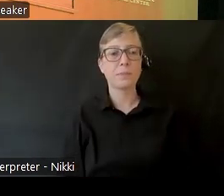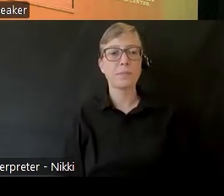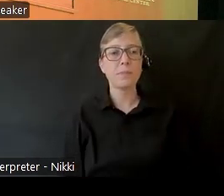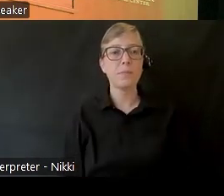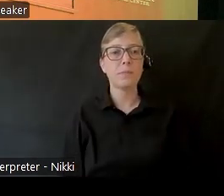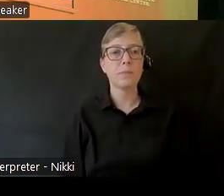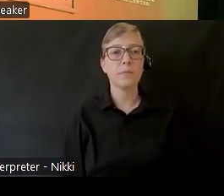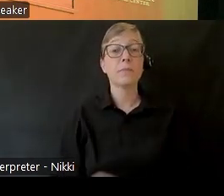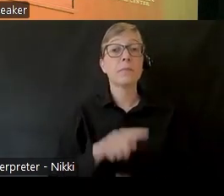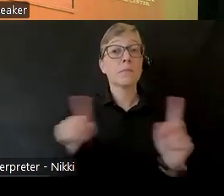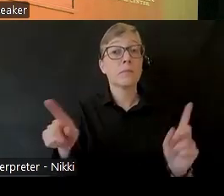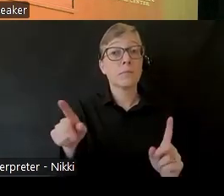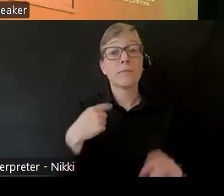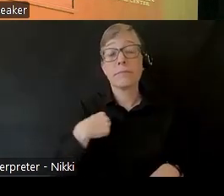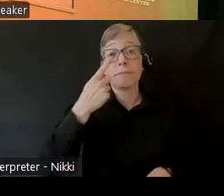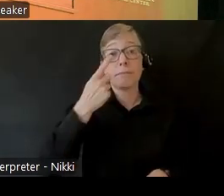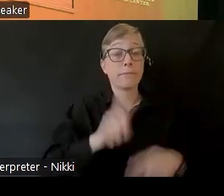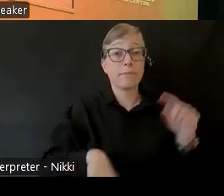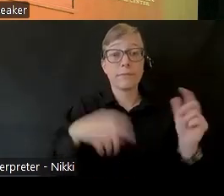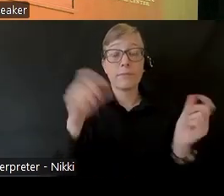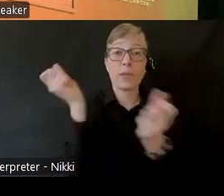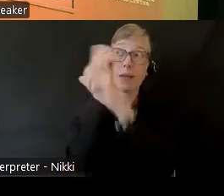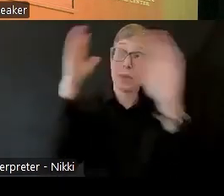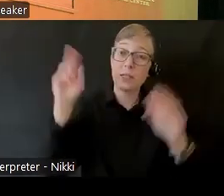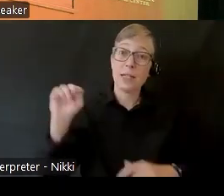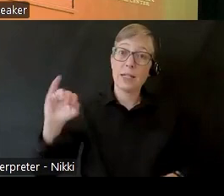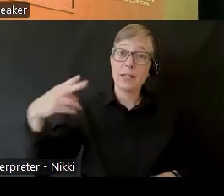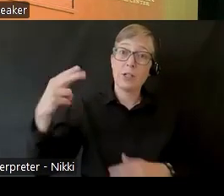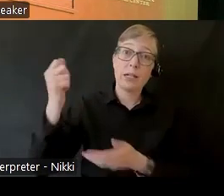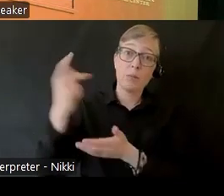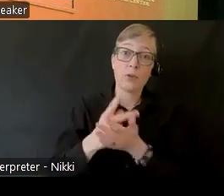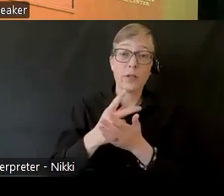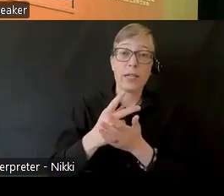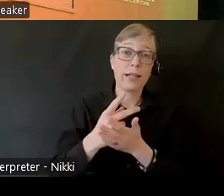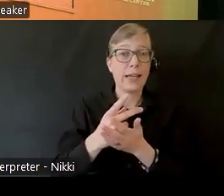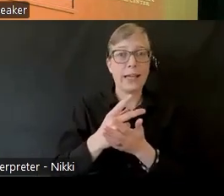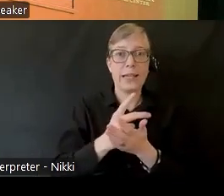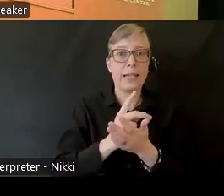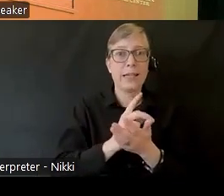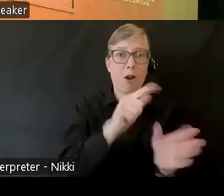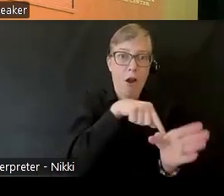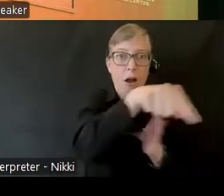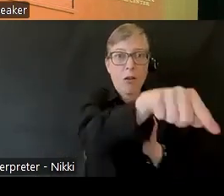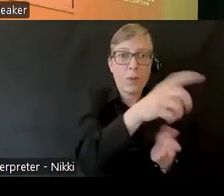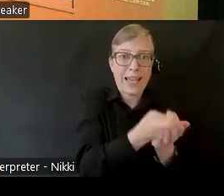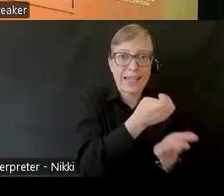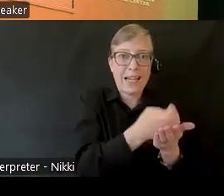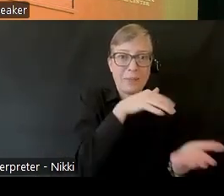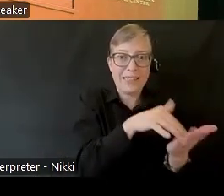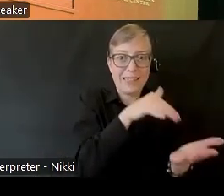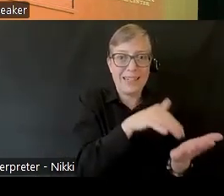can't imagine NIH approving a purely economic study like this. So I'd love to latch on